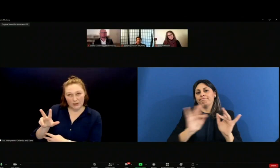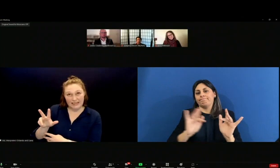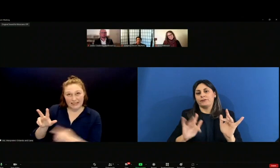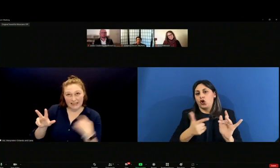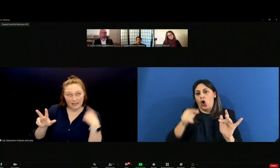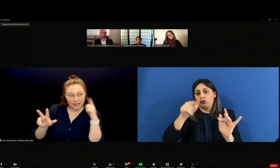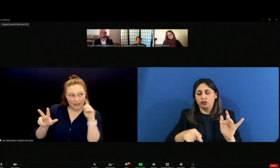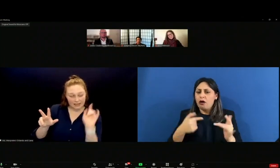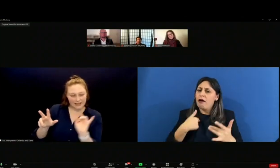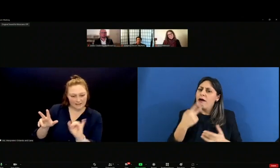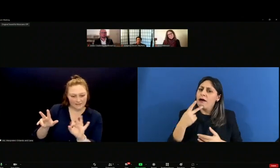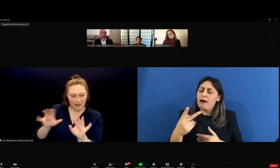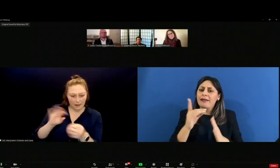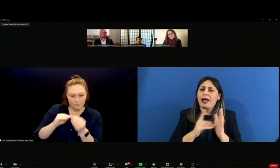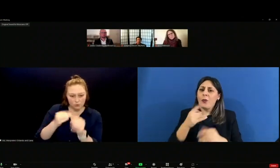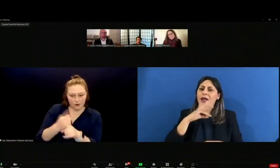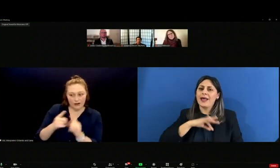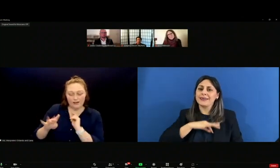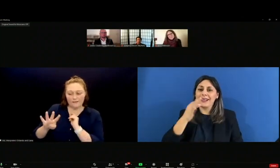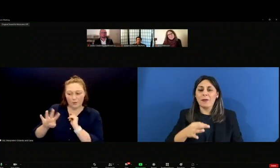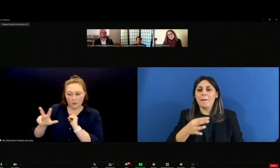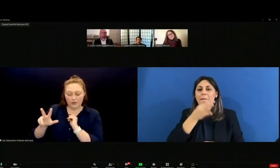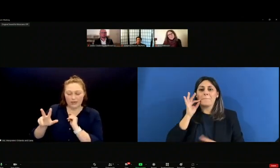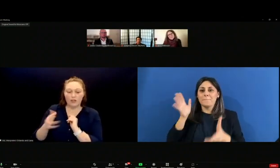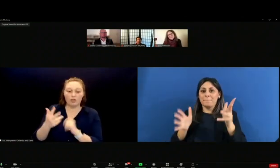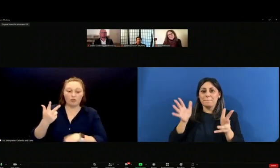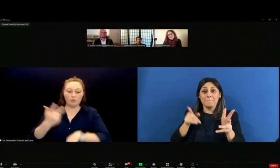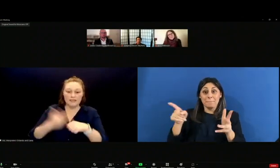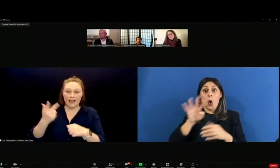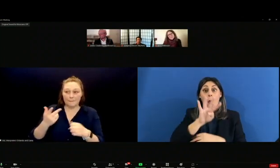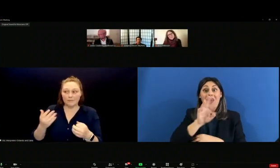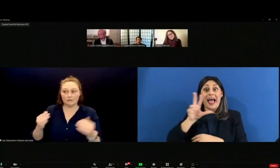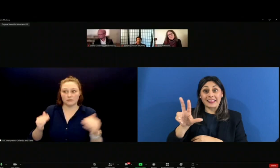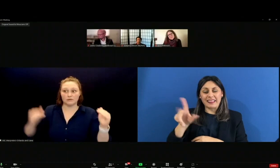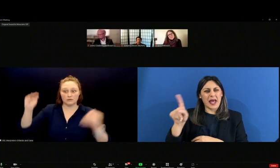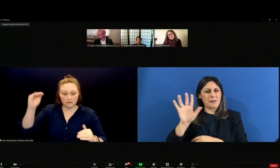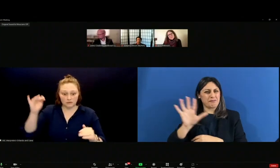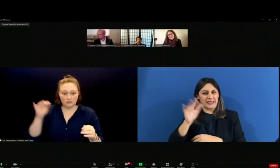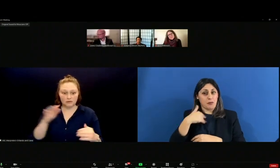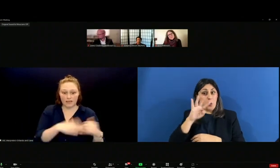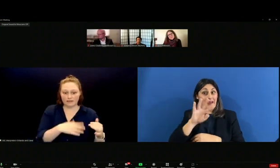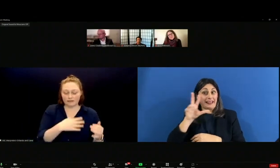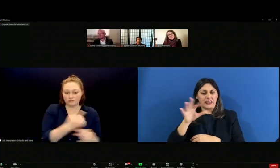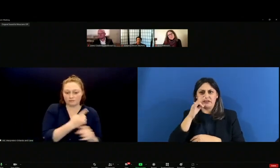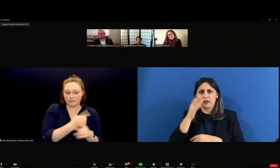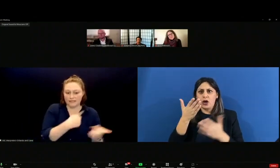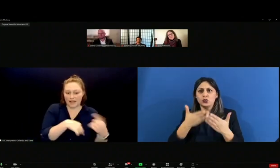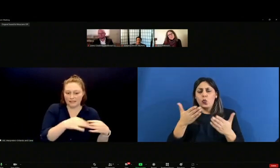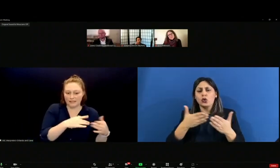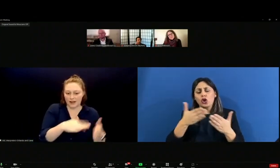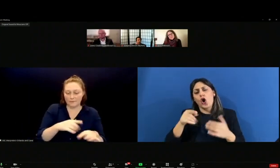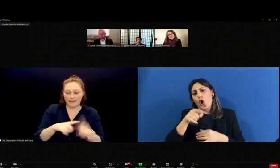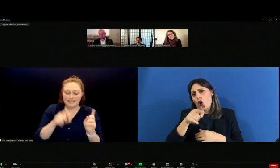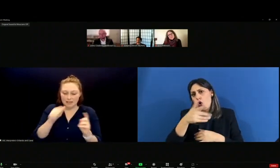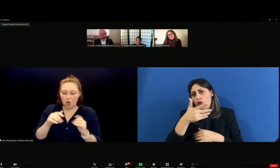That's about 3 times as much as in the science study. But they're not evenly distributed. Most of the stuff that goes